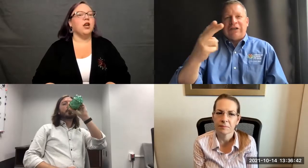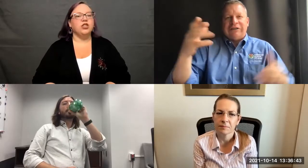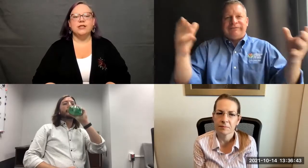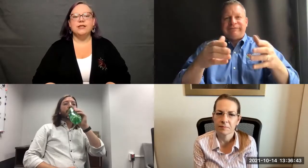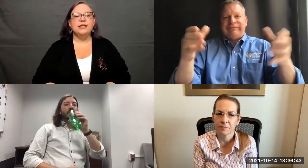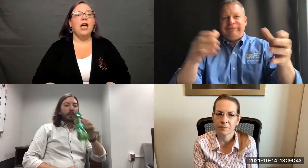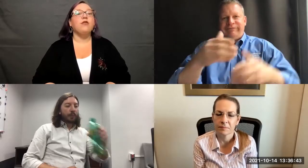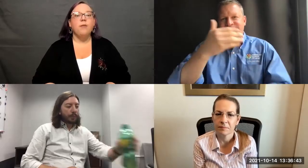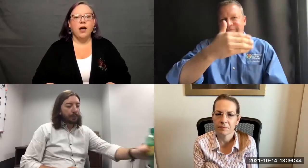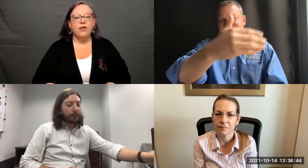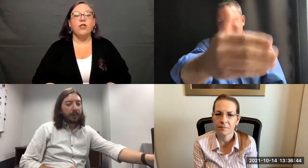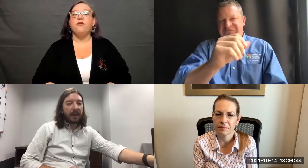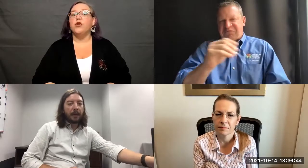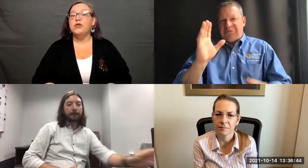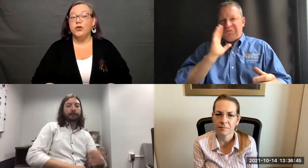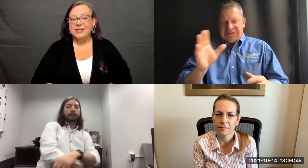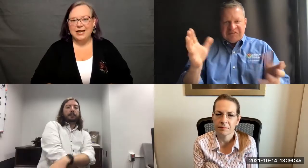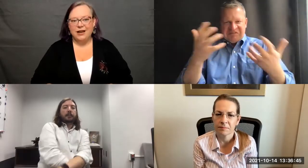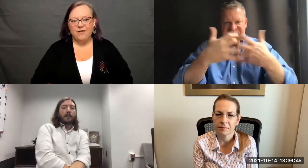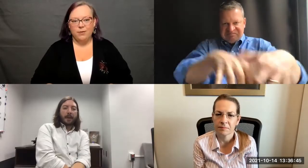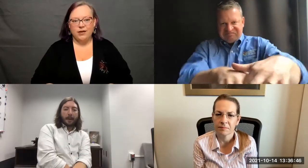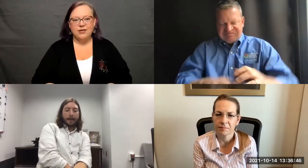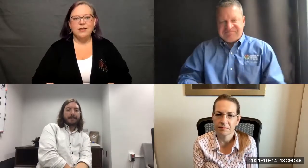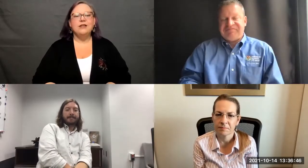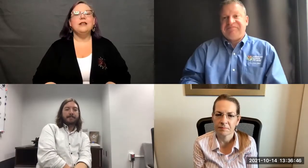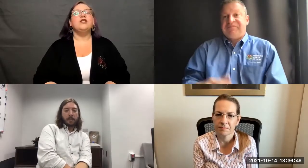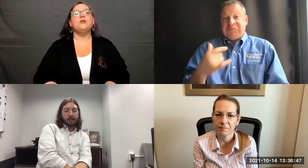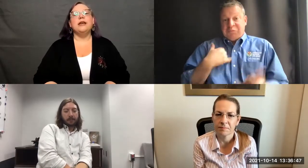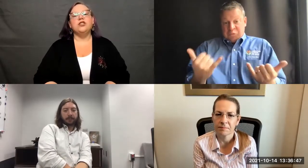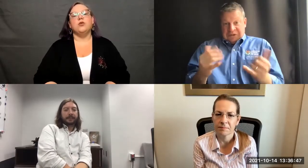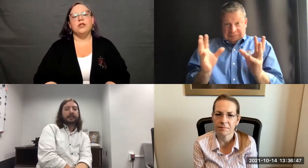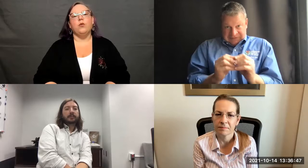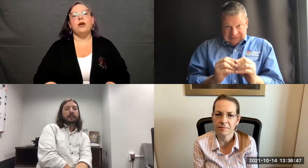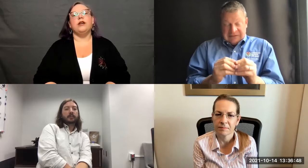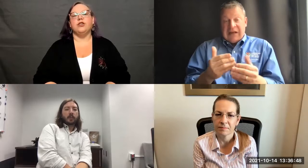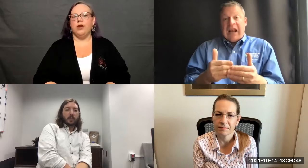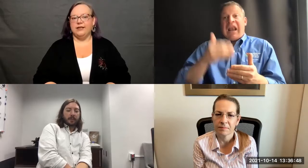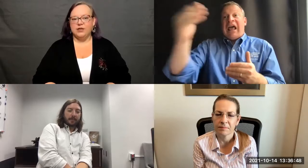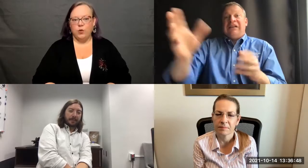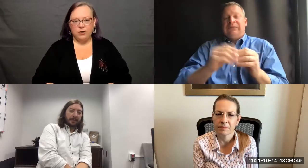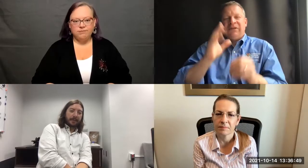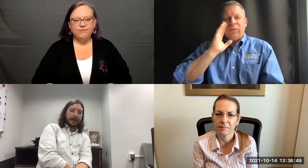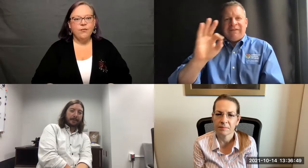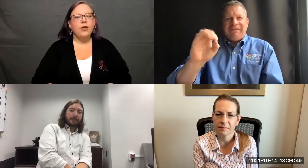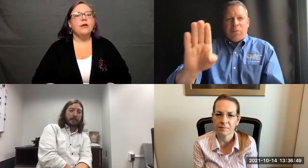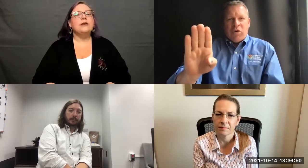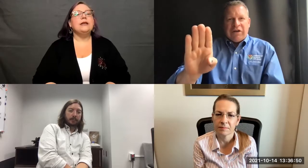having discussions every month on the first Thursday of the month to make sure that we are integrating this